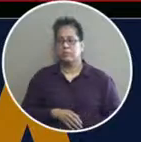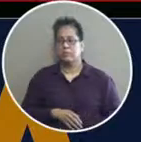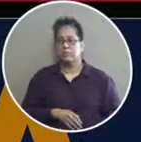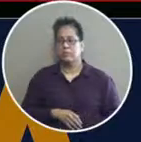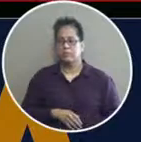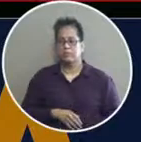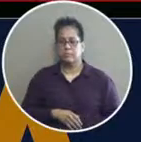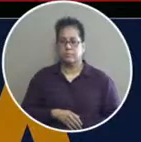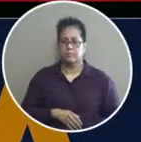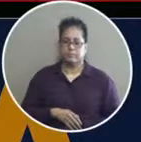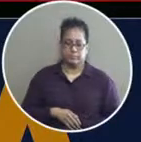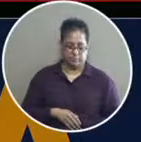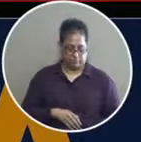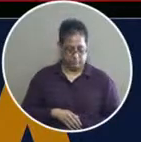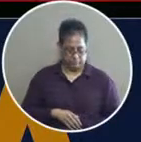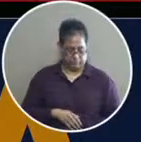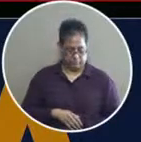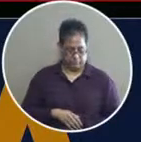Thank you, sir.